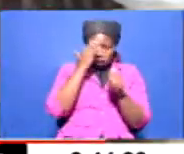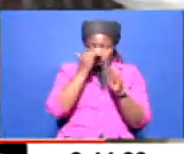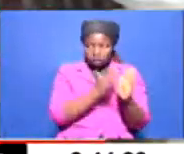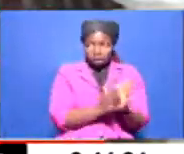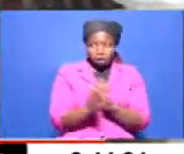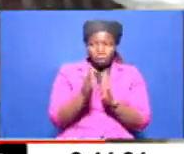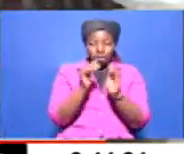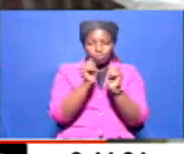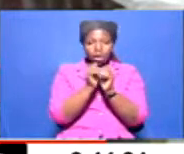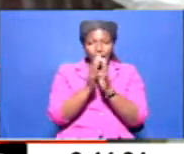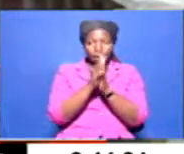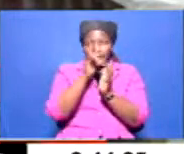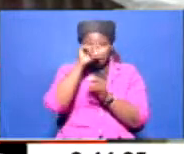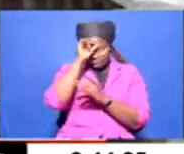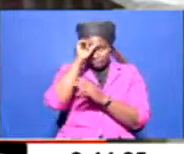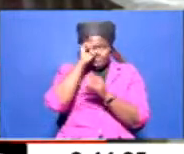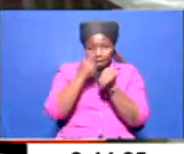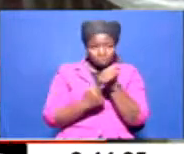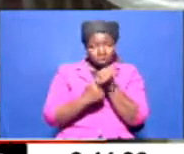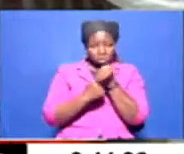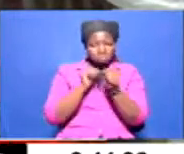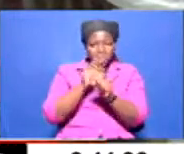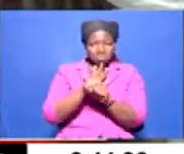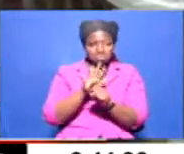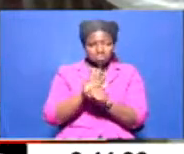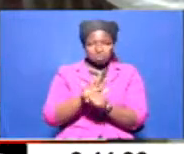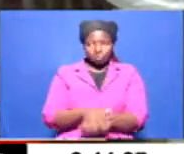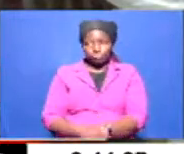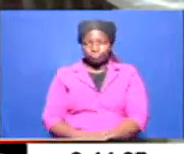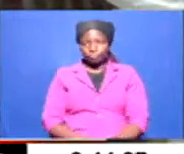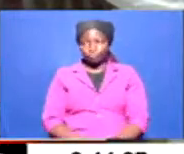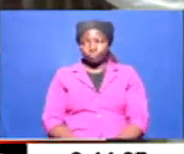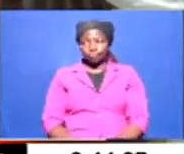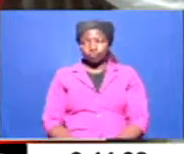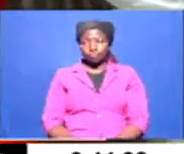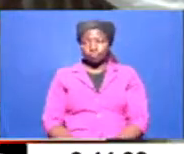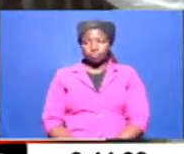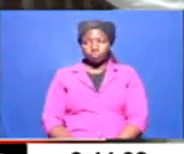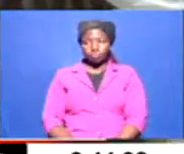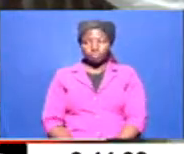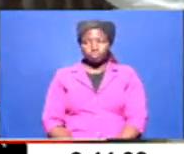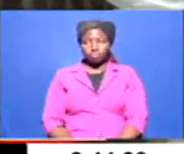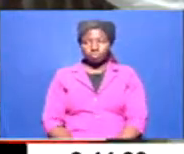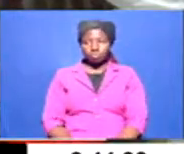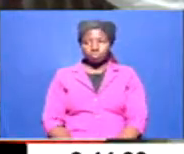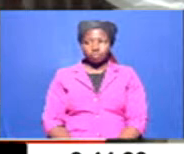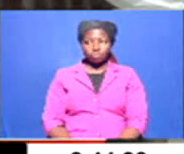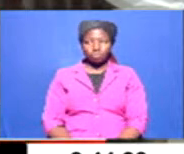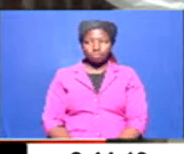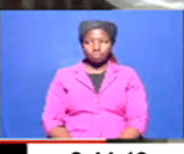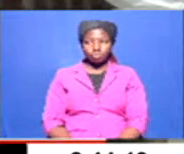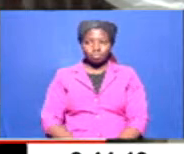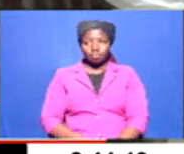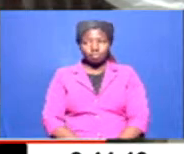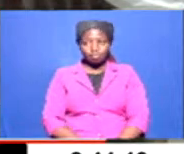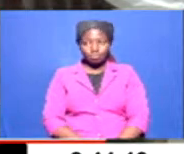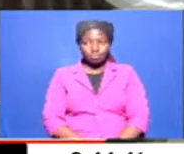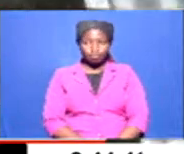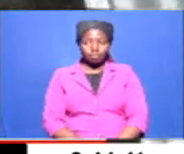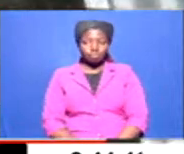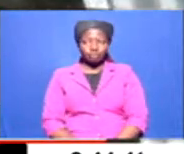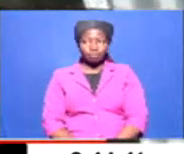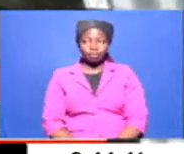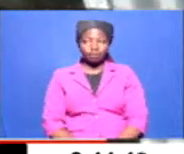was a better match, better performance. The athletes themselves feel like this was a much better performance. The government supported us